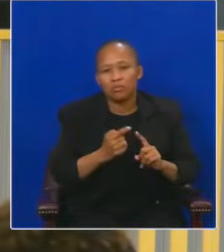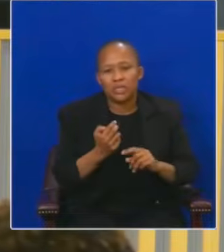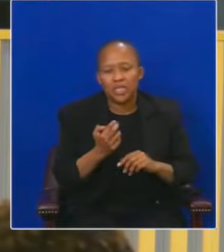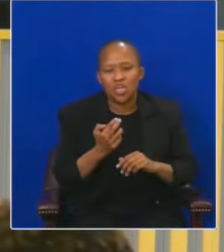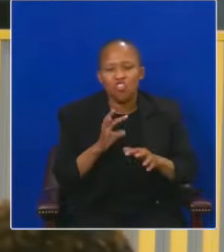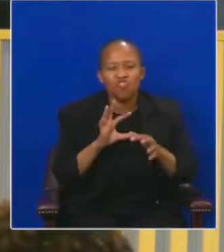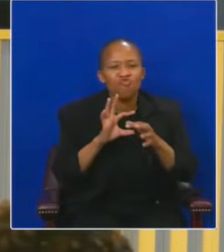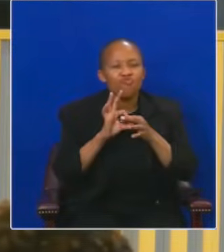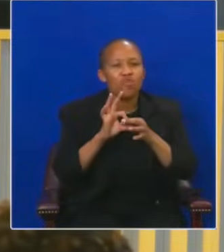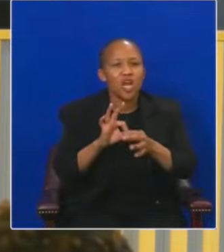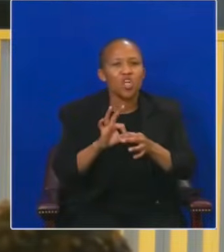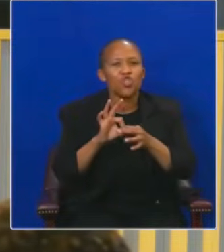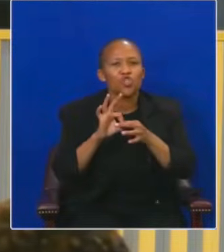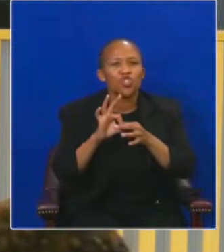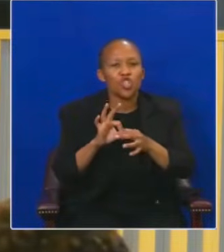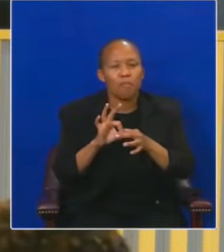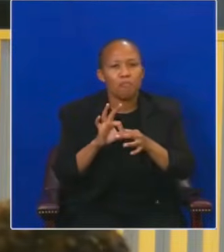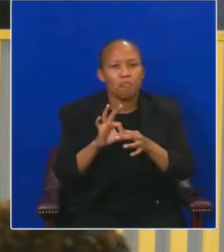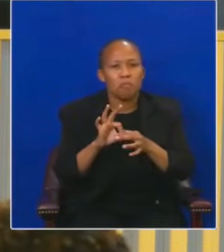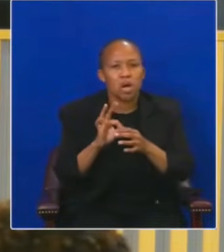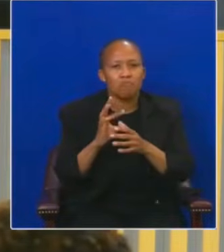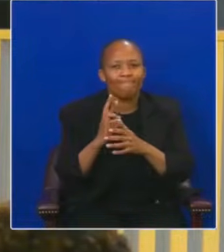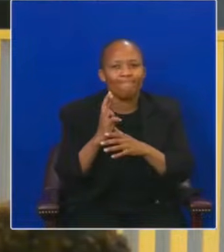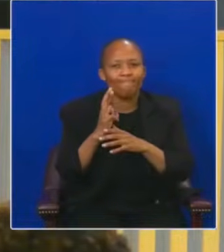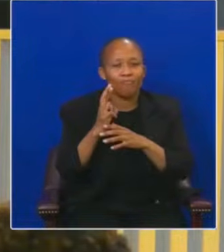the senior SAP officials.